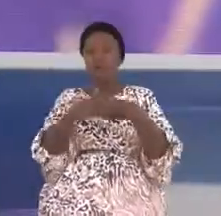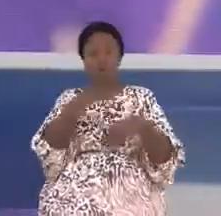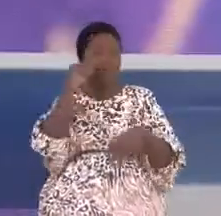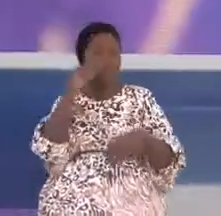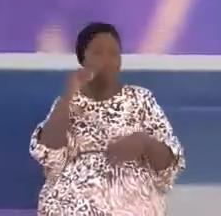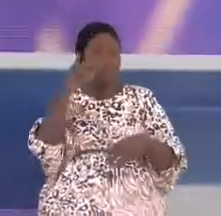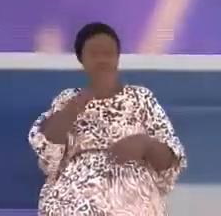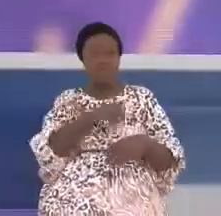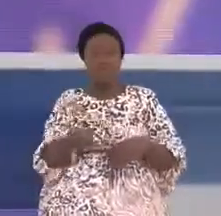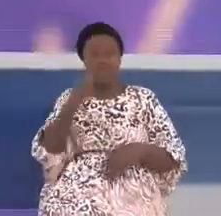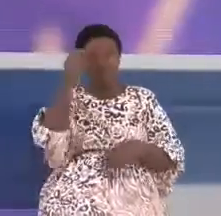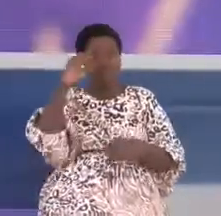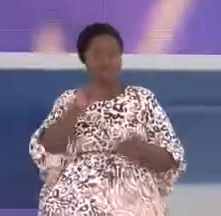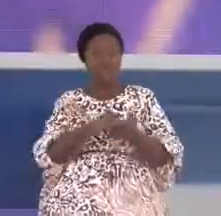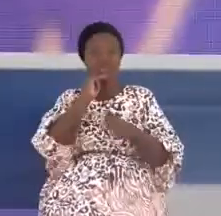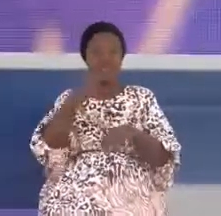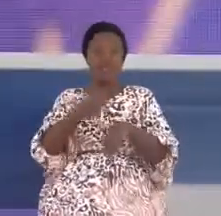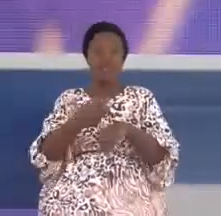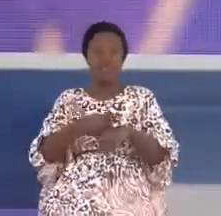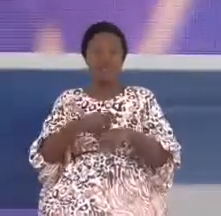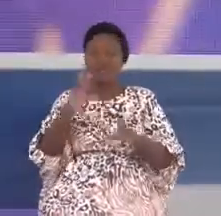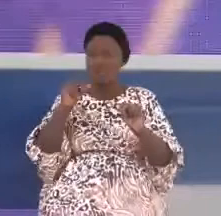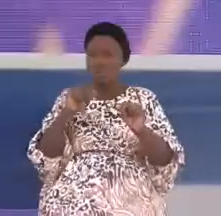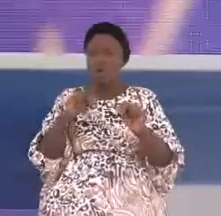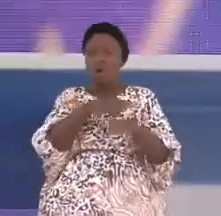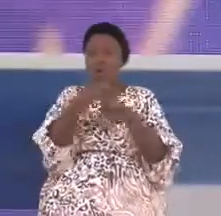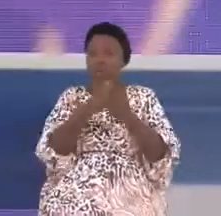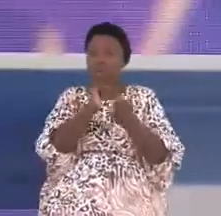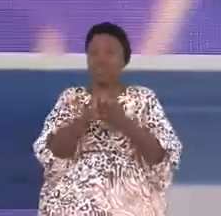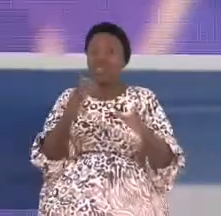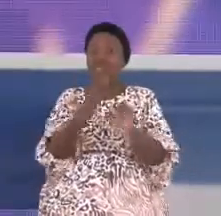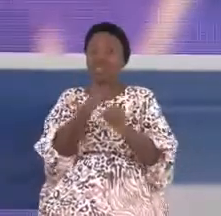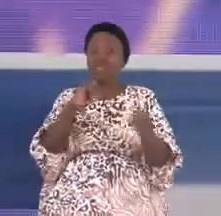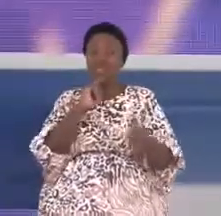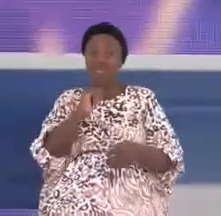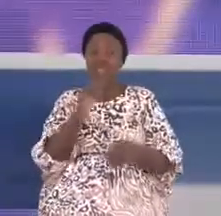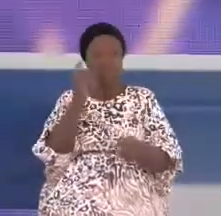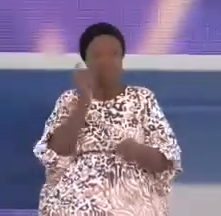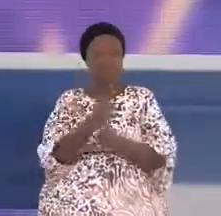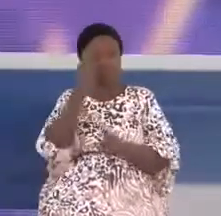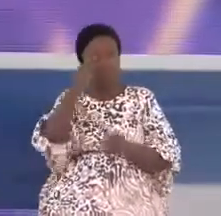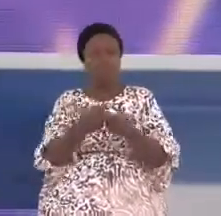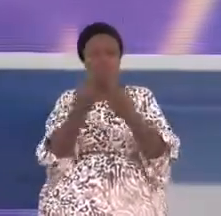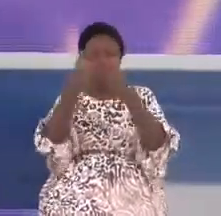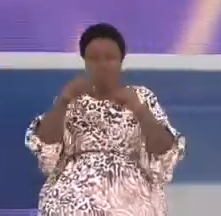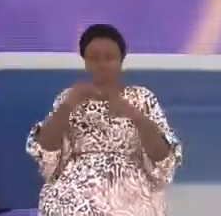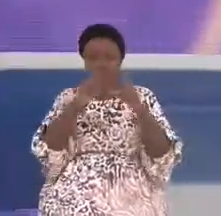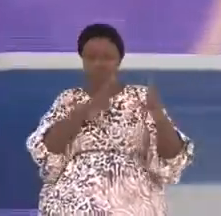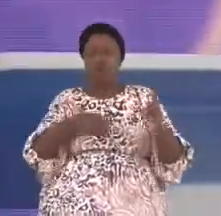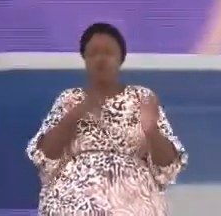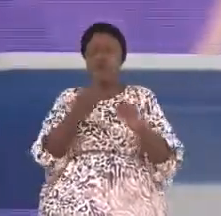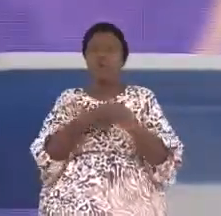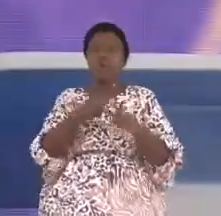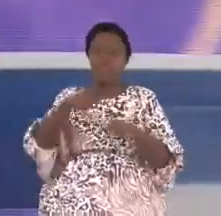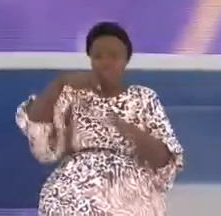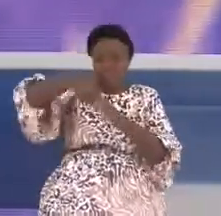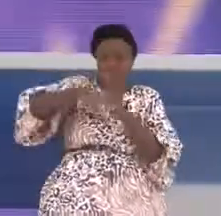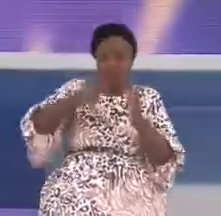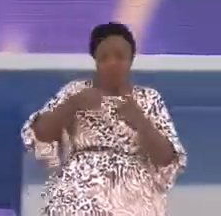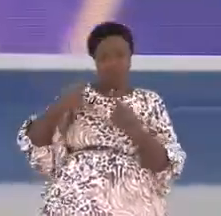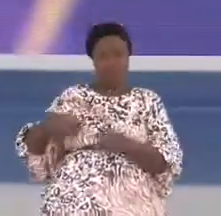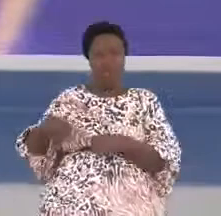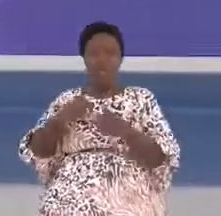all it takes is for you from the depth of your heart to come to the lord and to say